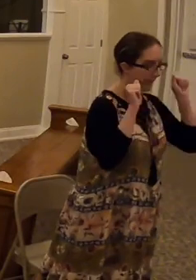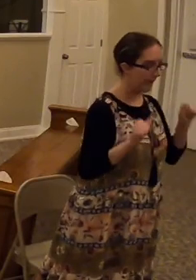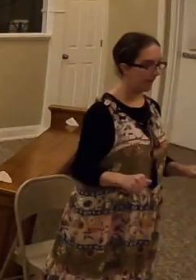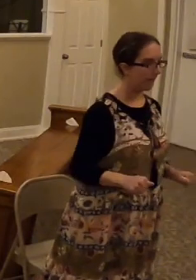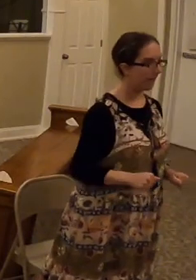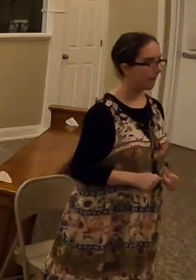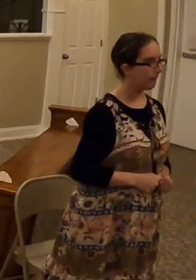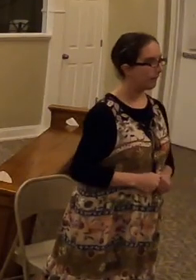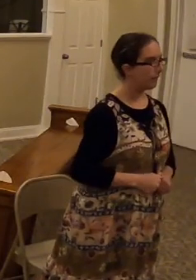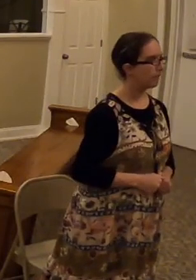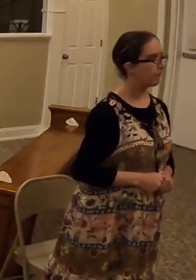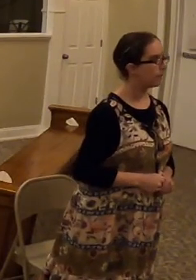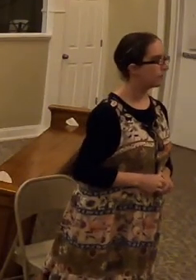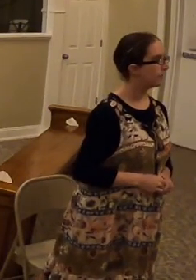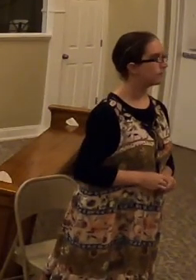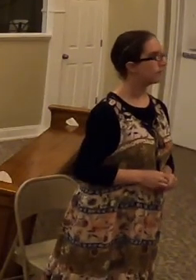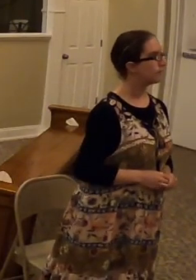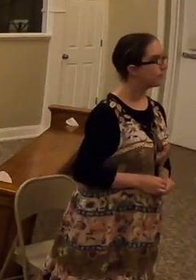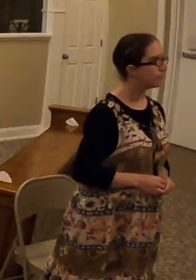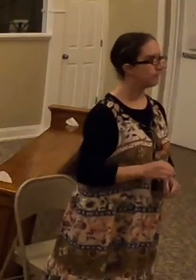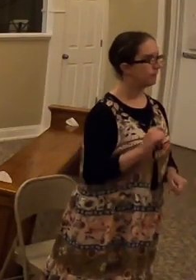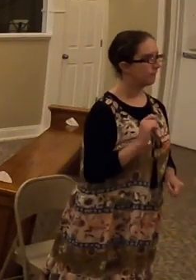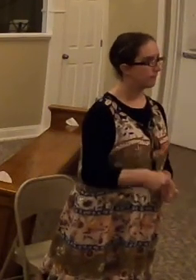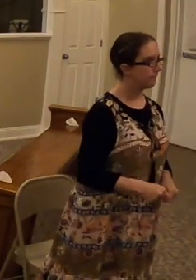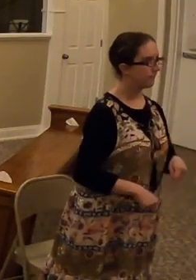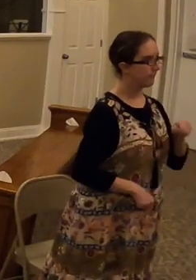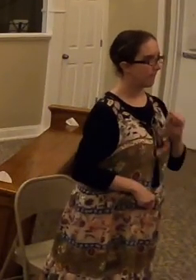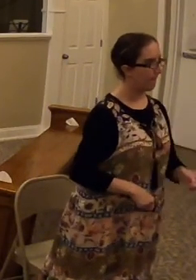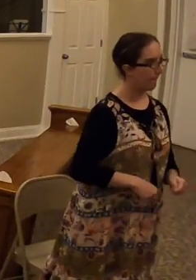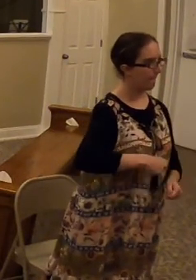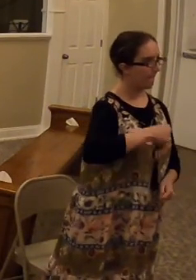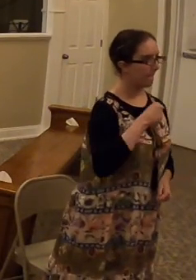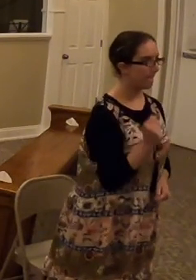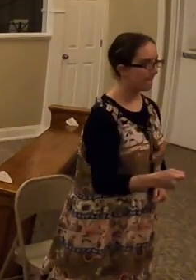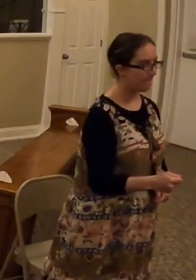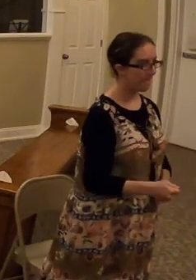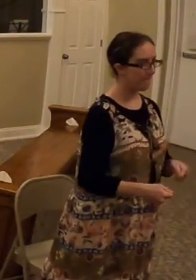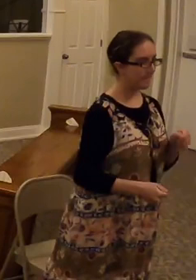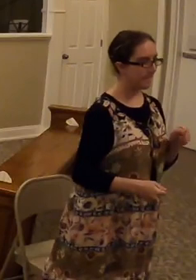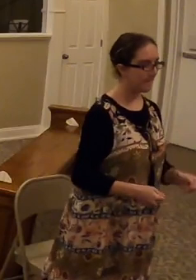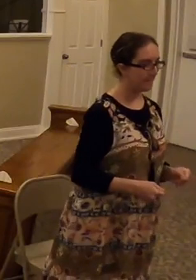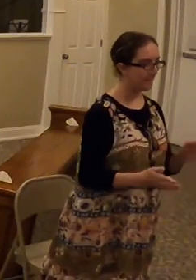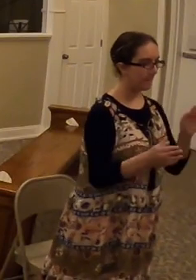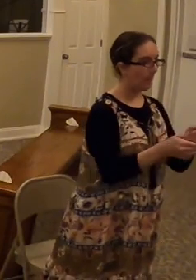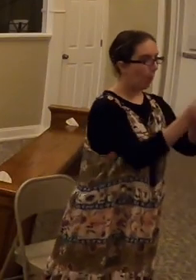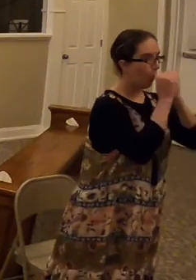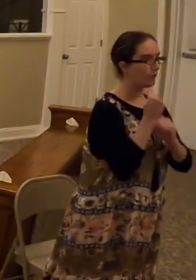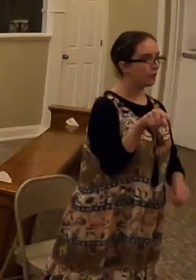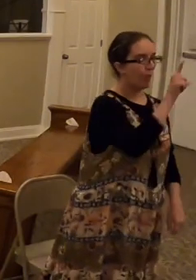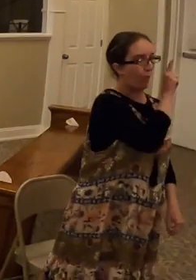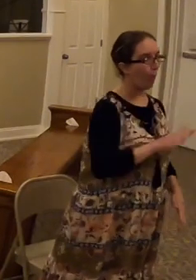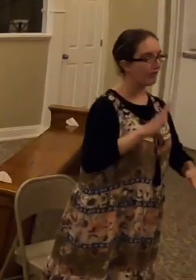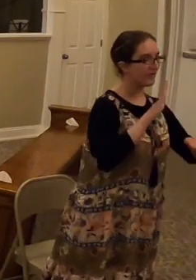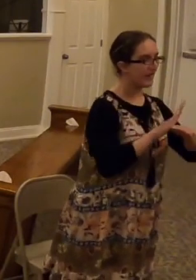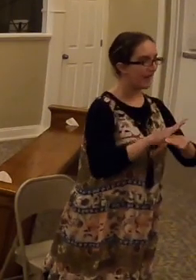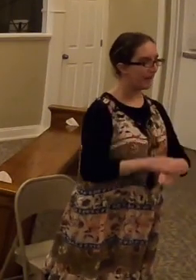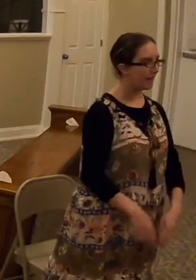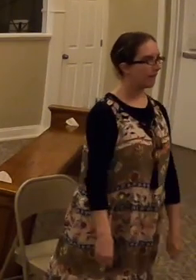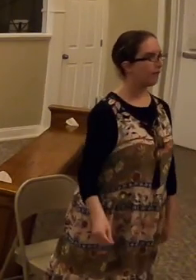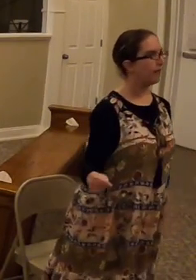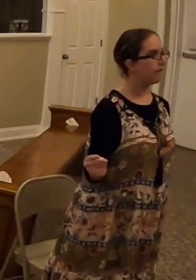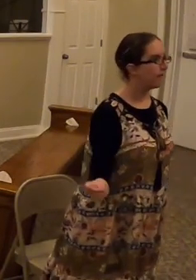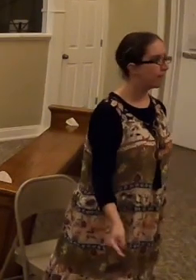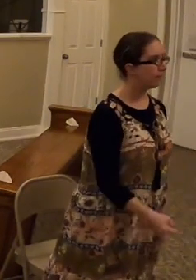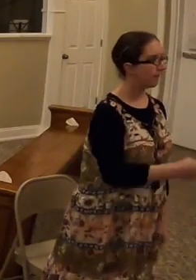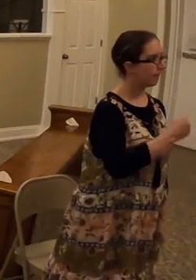Hallelujah. Let's just worship the Lord tonight. My God, I